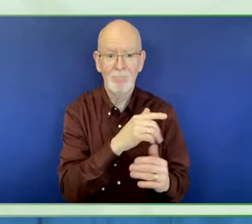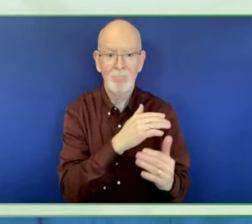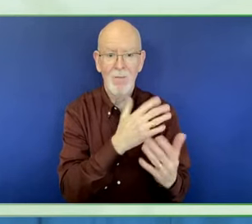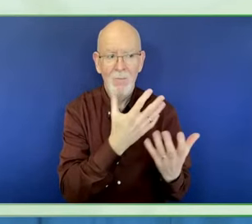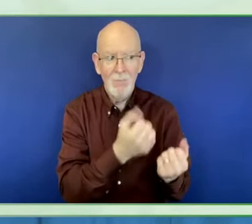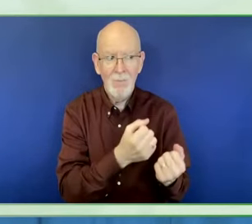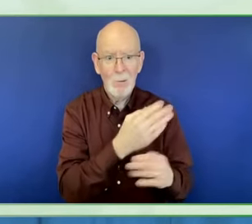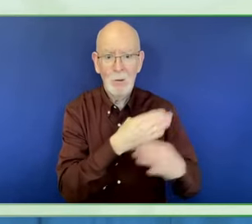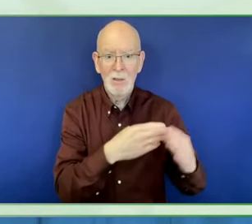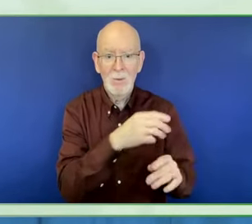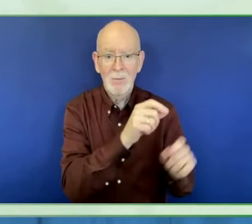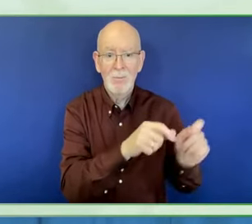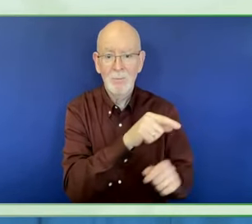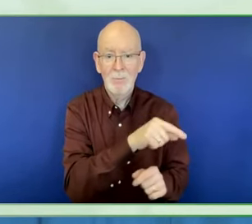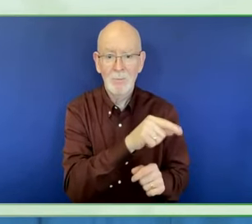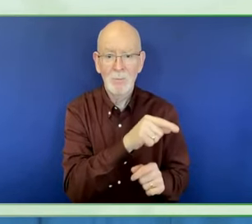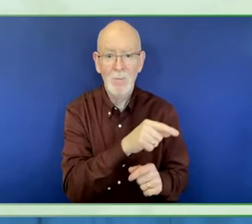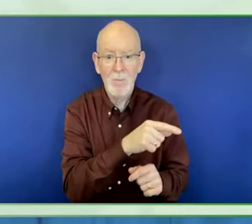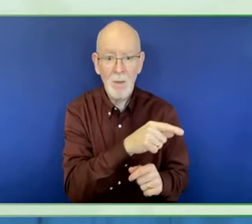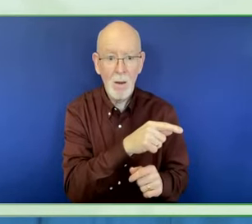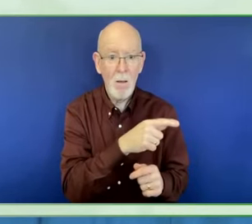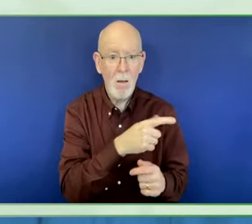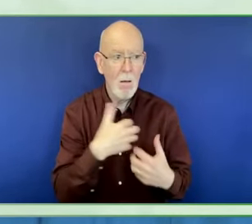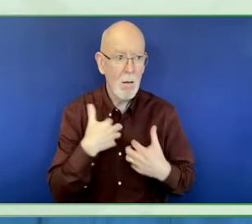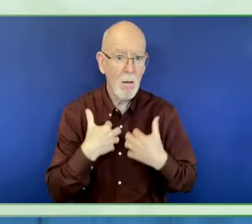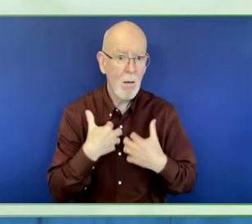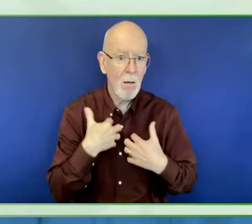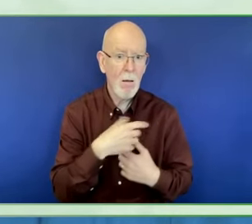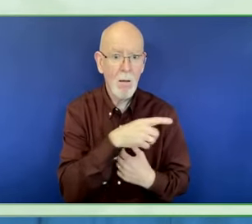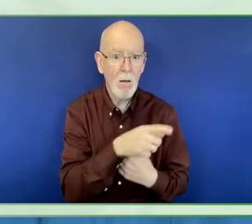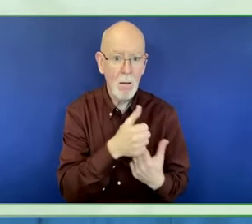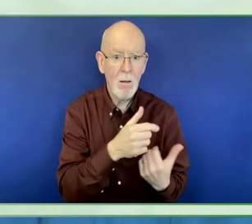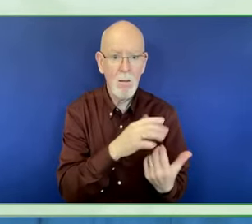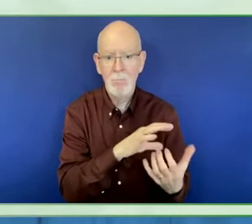both parents and youth with disabilities in separate sessions.